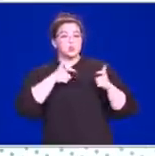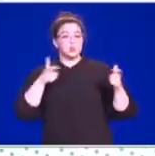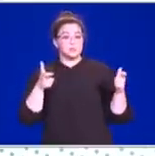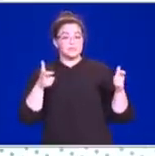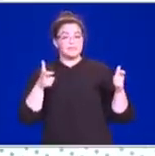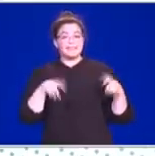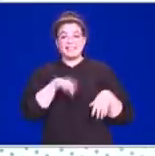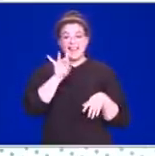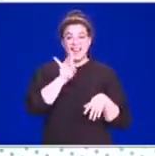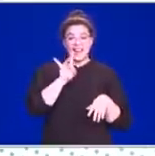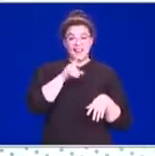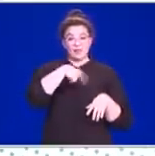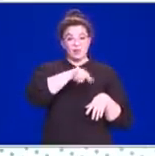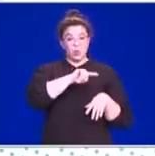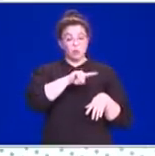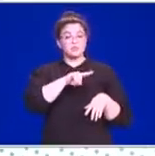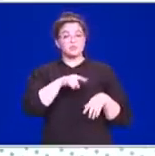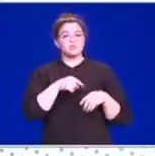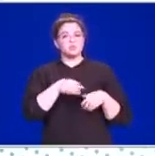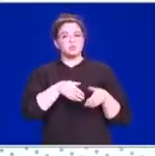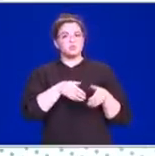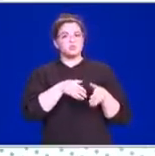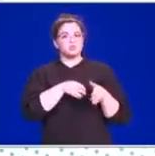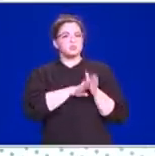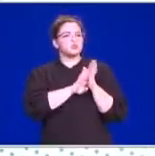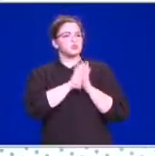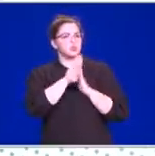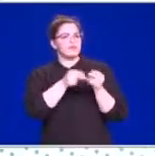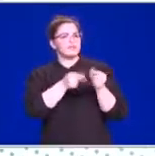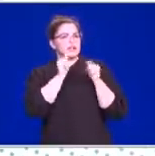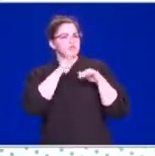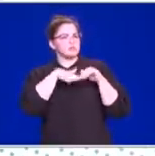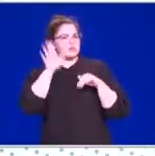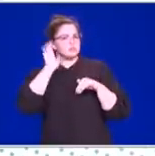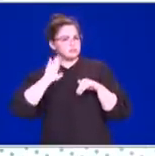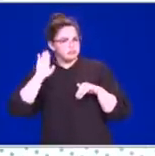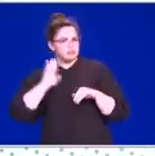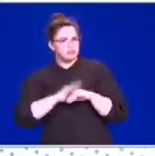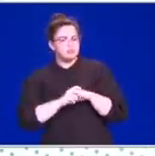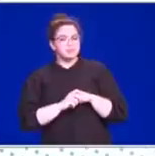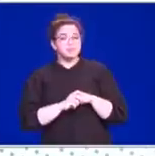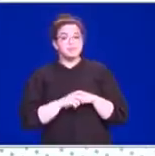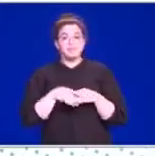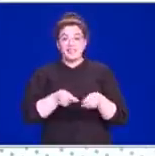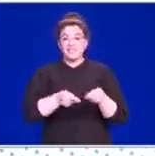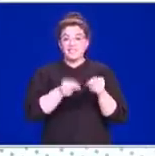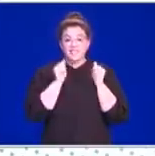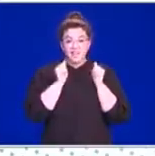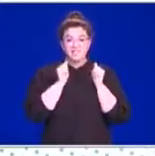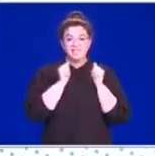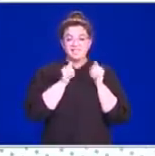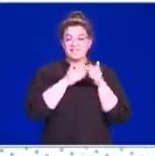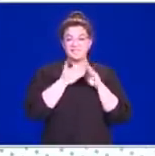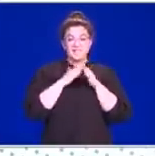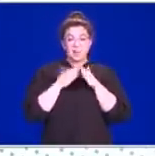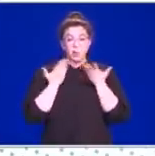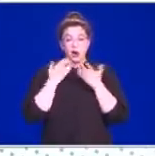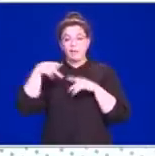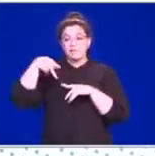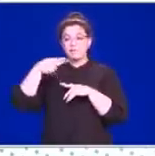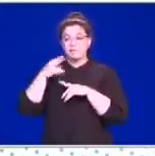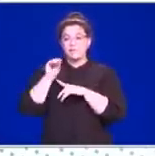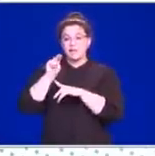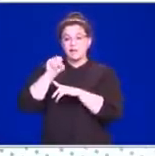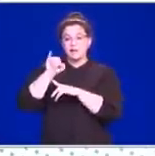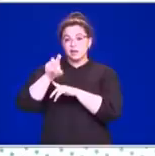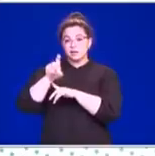10 grew at a faster rate this decade compared to the last. The fastest growing of these large cities was Phoenix,